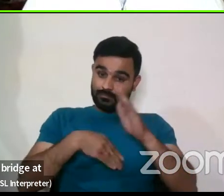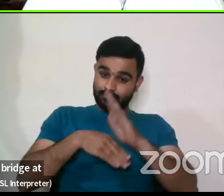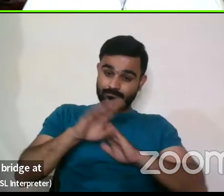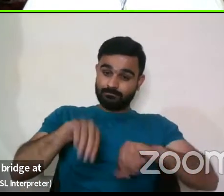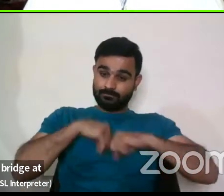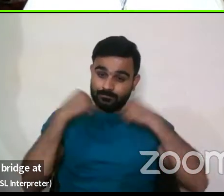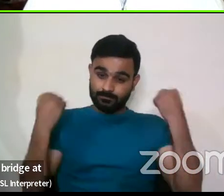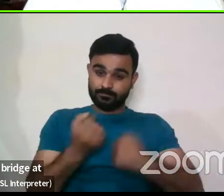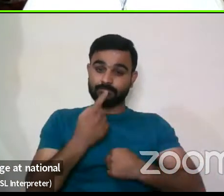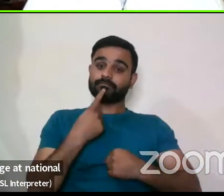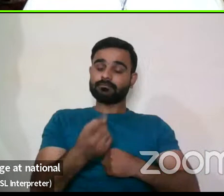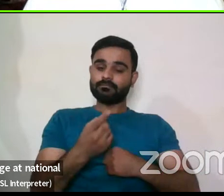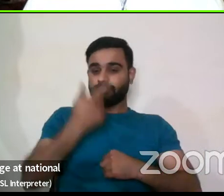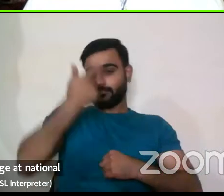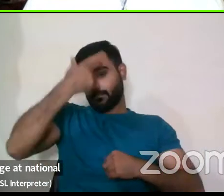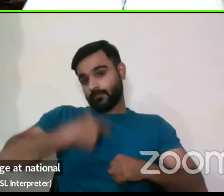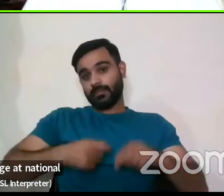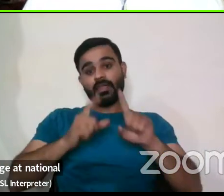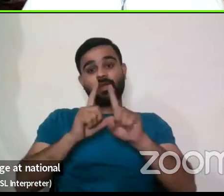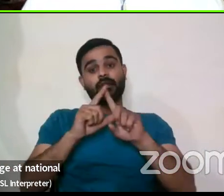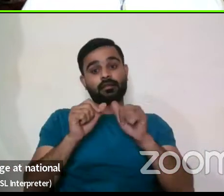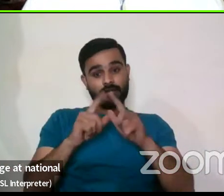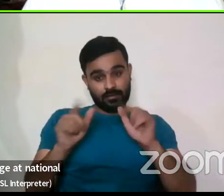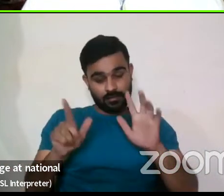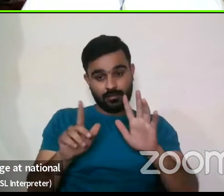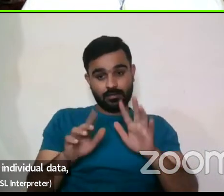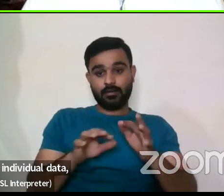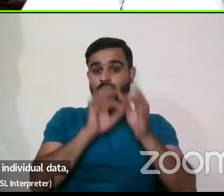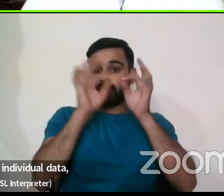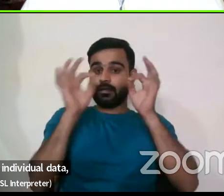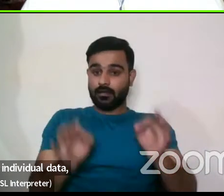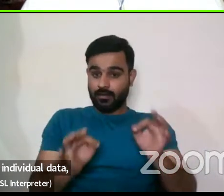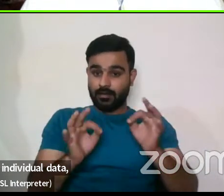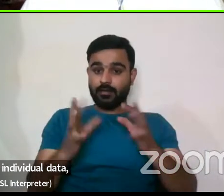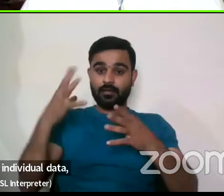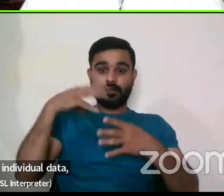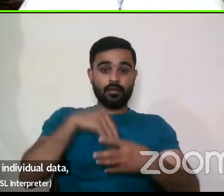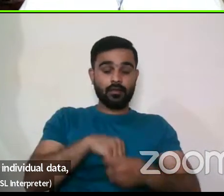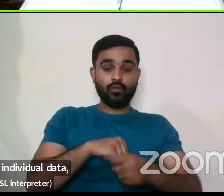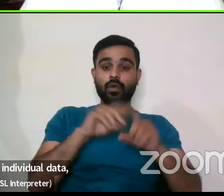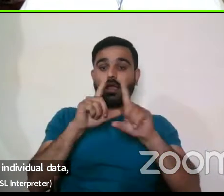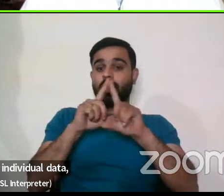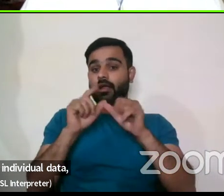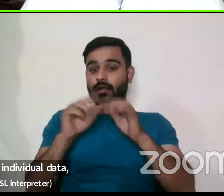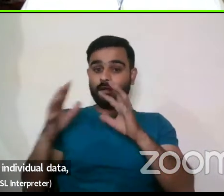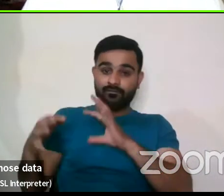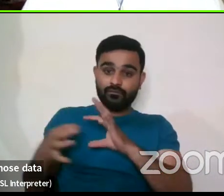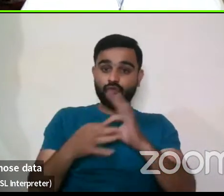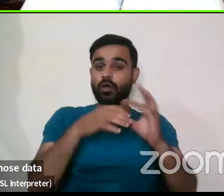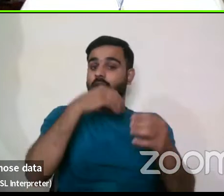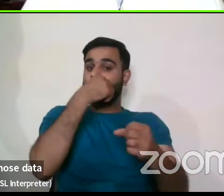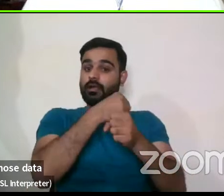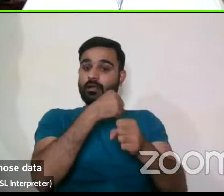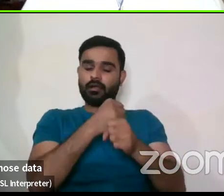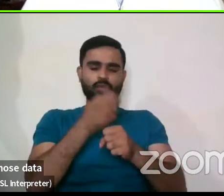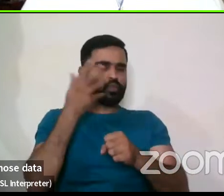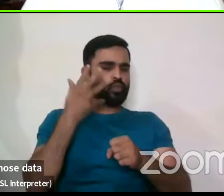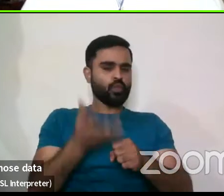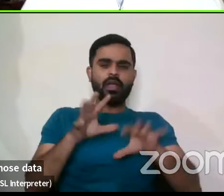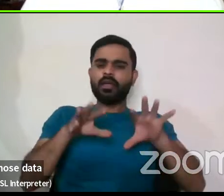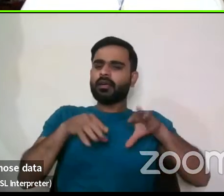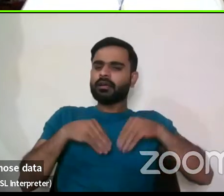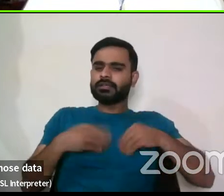you are saying that individual data, the property entitlements to those data belong to the government. Why is that